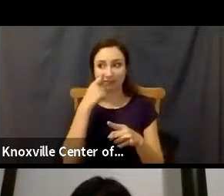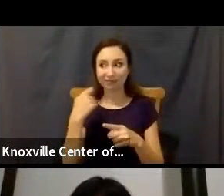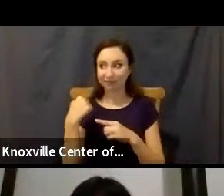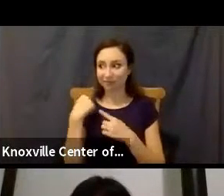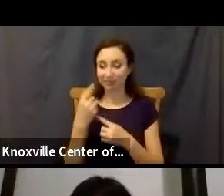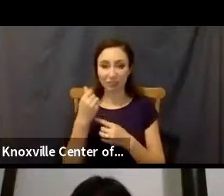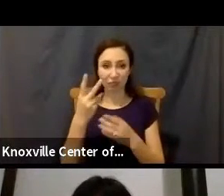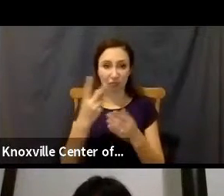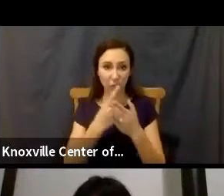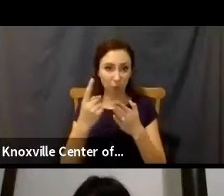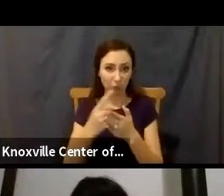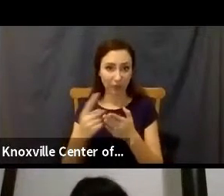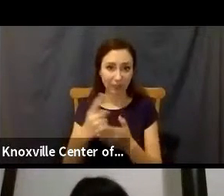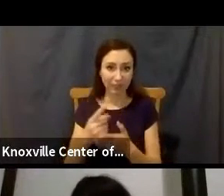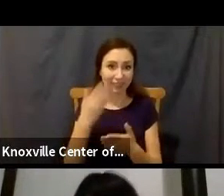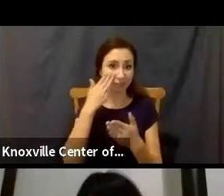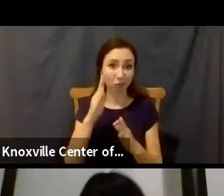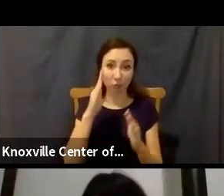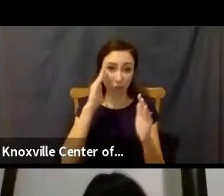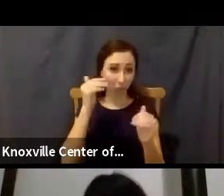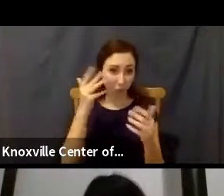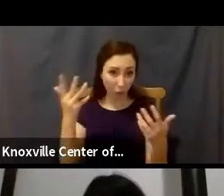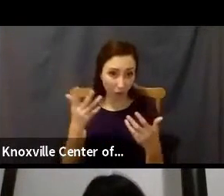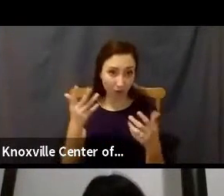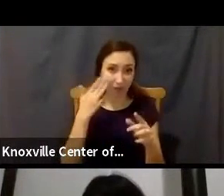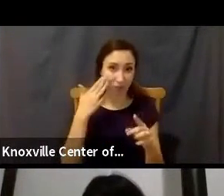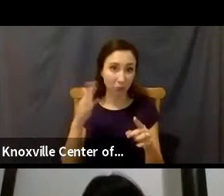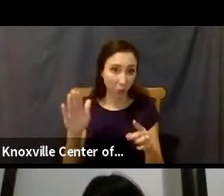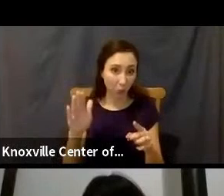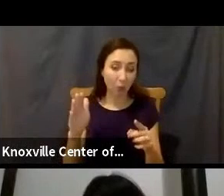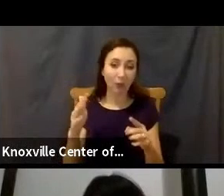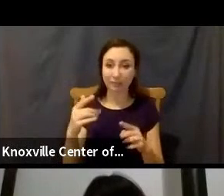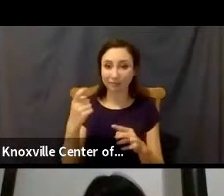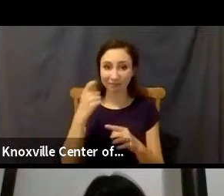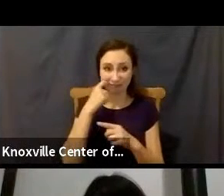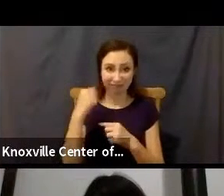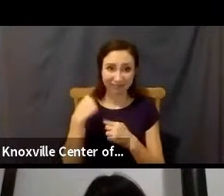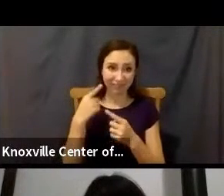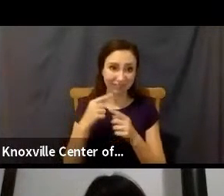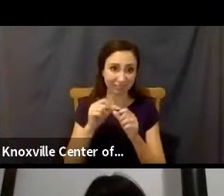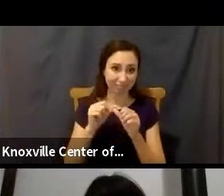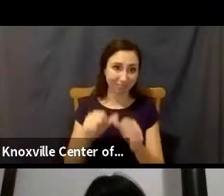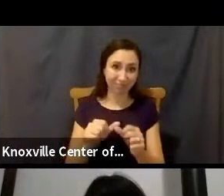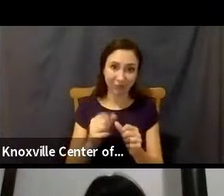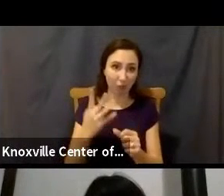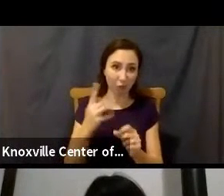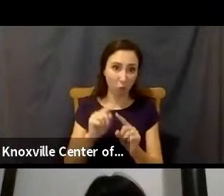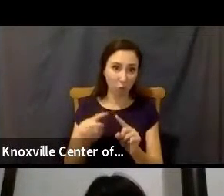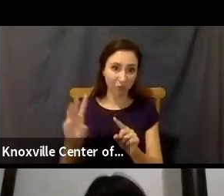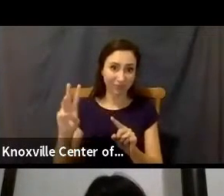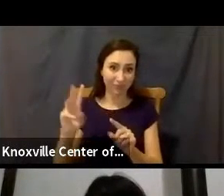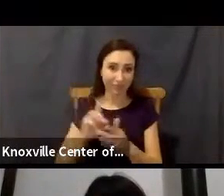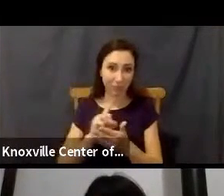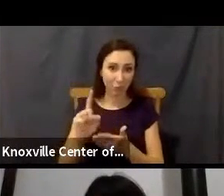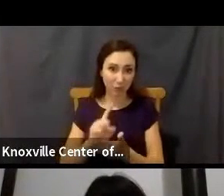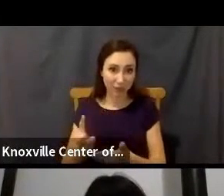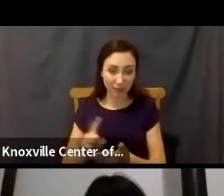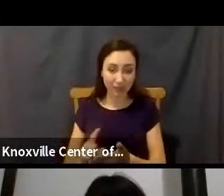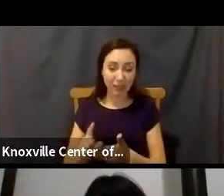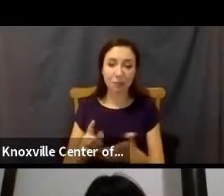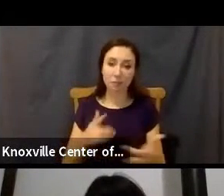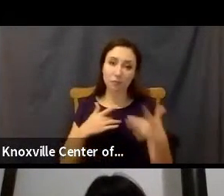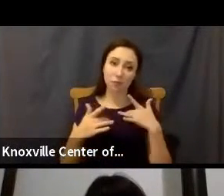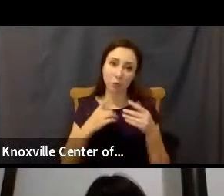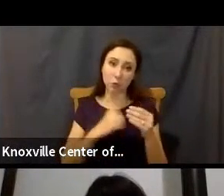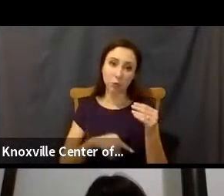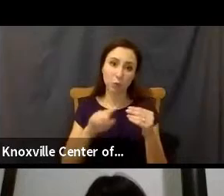really don't know what to expect over the next 4 to 6 weeks, although there certainly is concern about